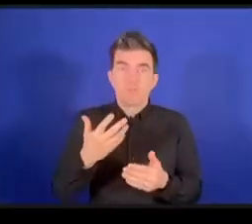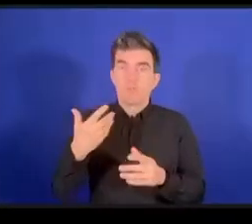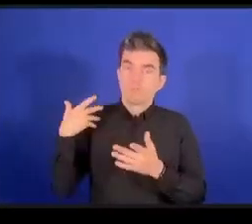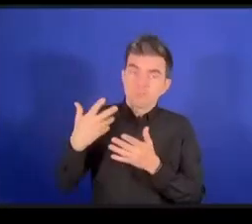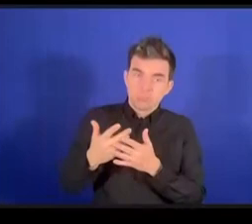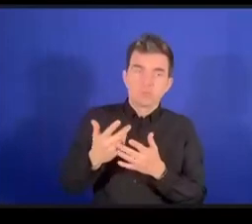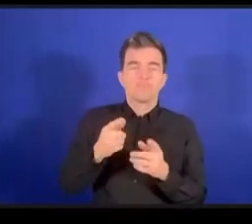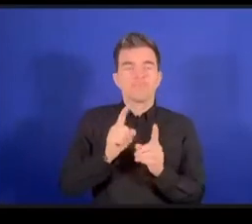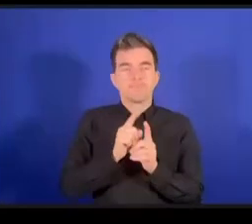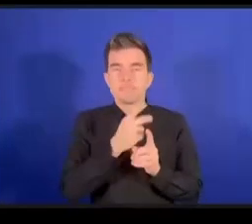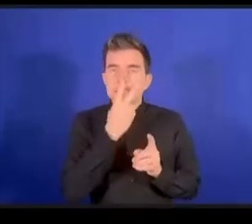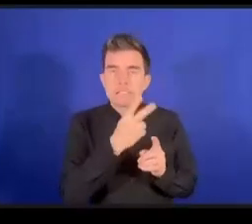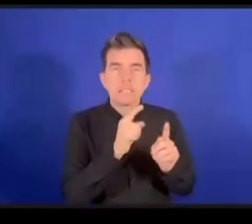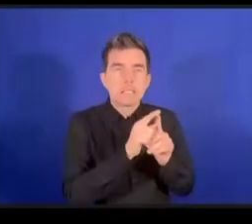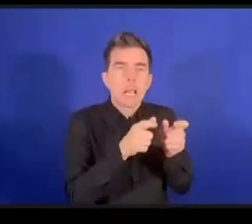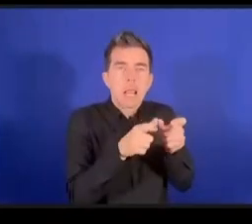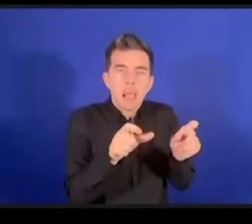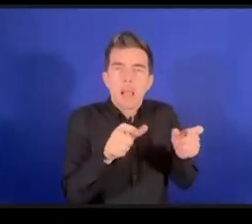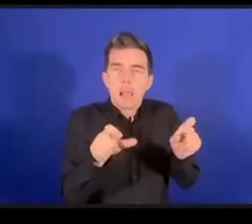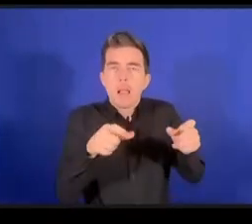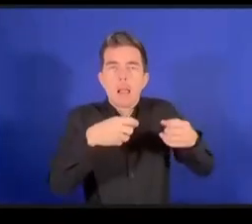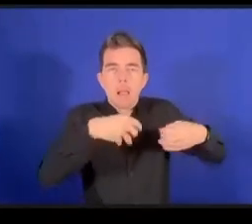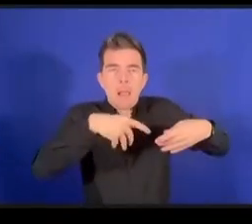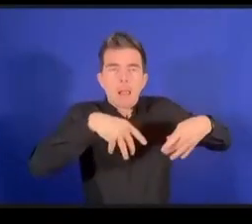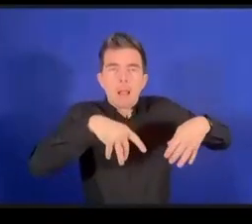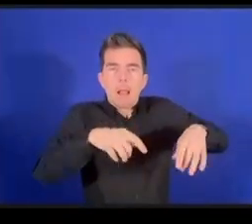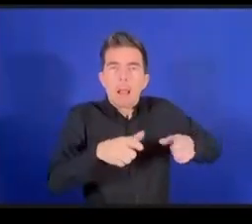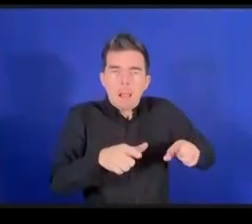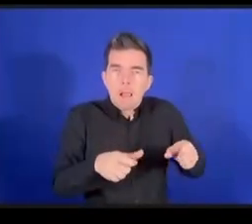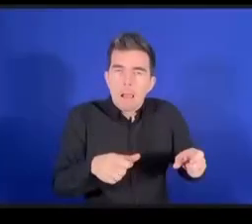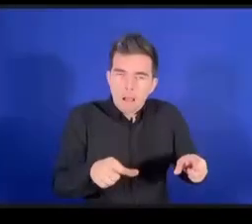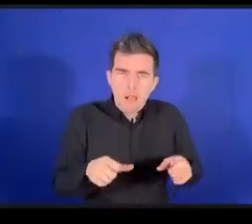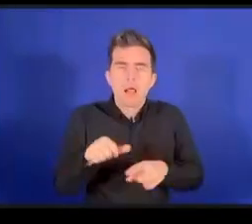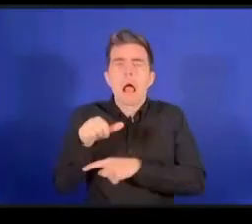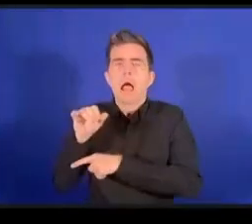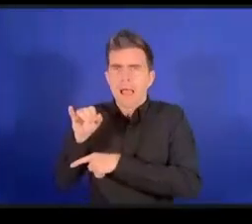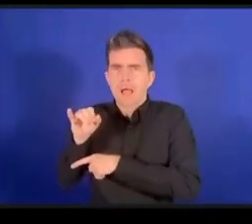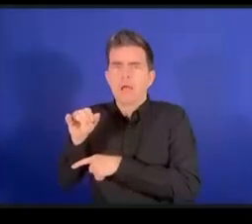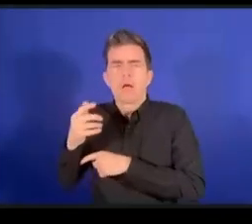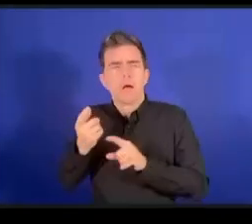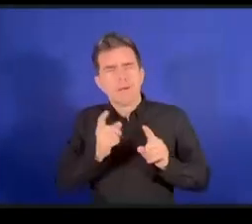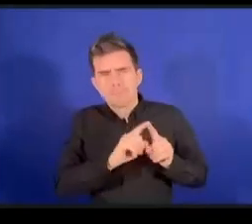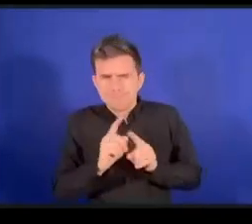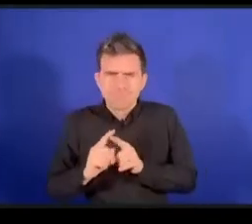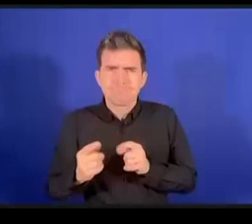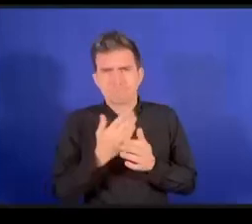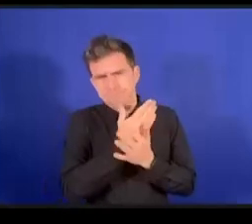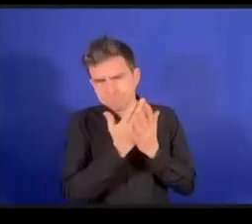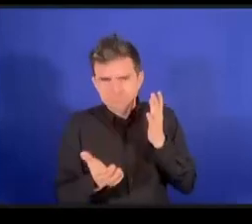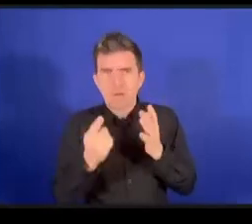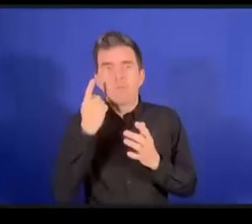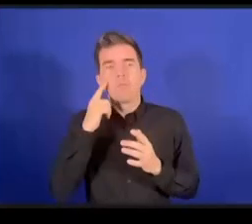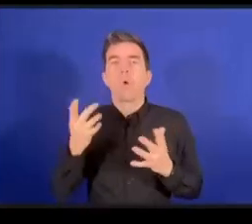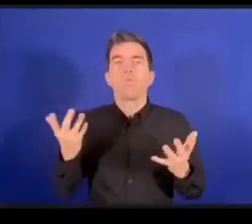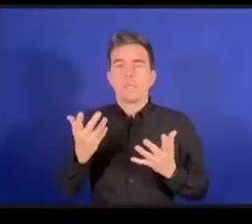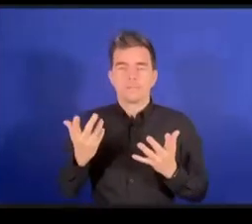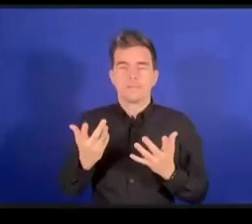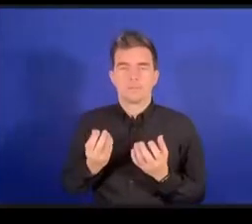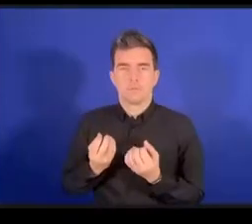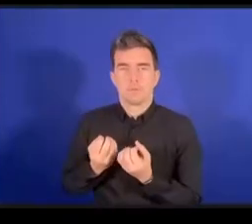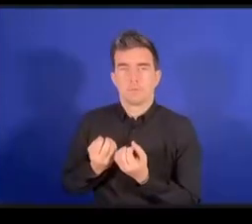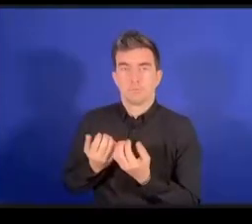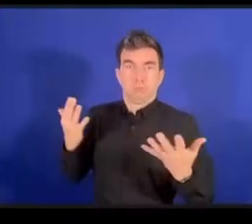tools for quantitatively managing things on the internet. Actually, artificial intelligence is actively